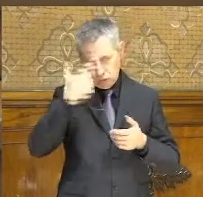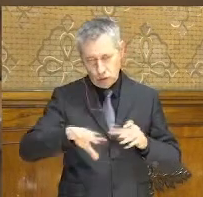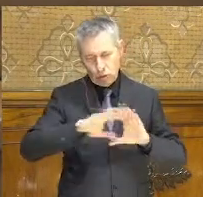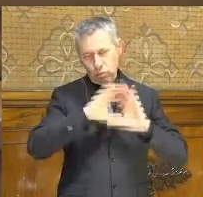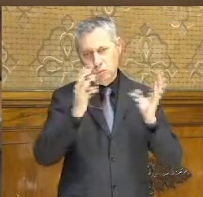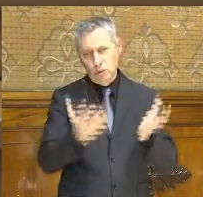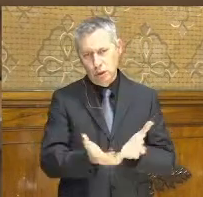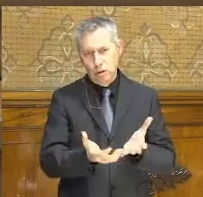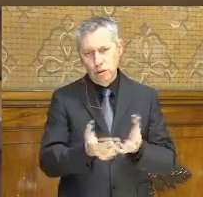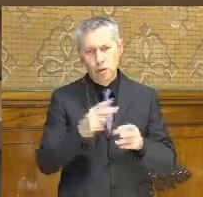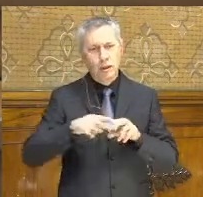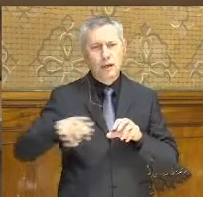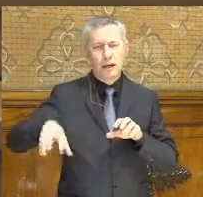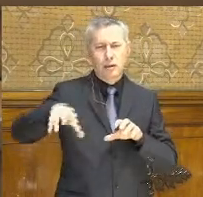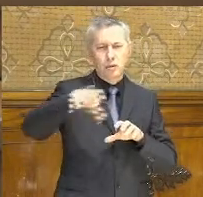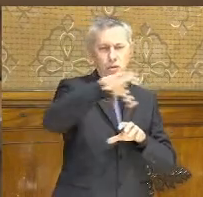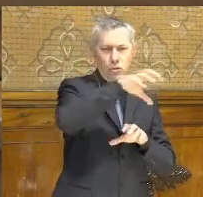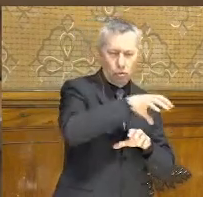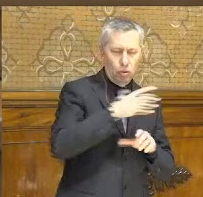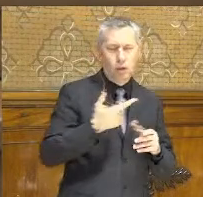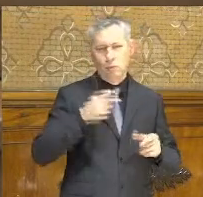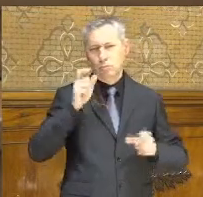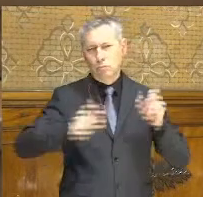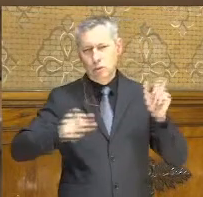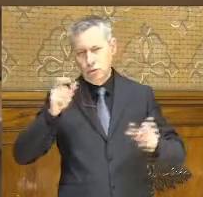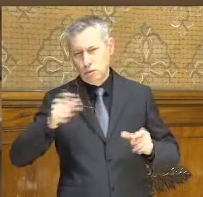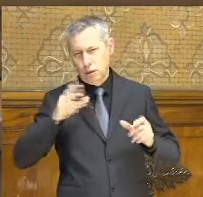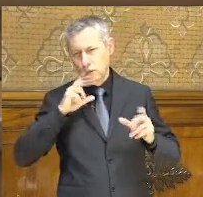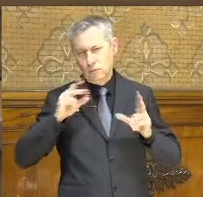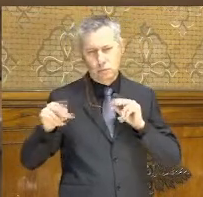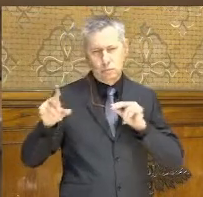beings speak some